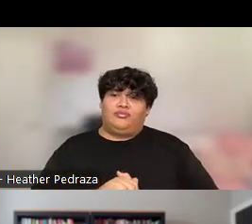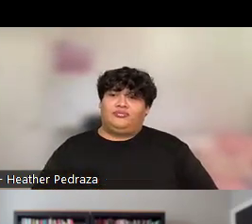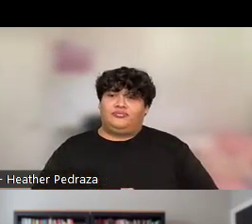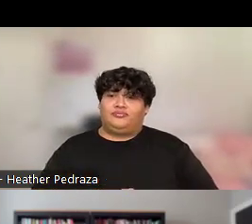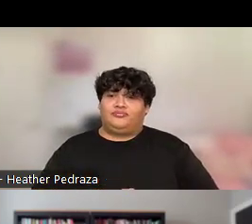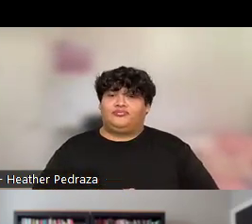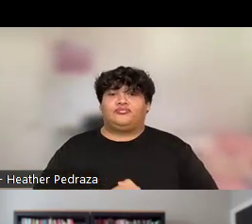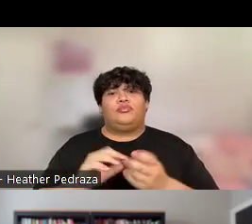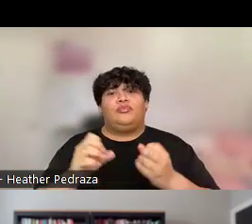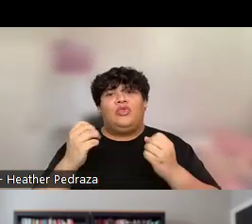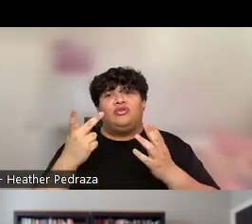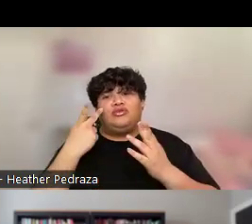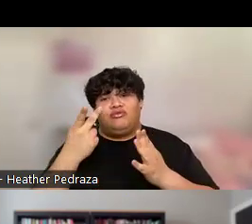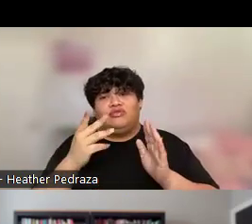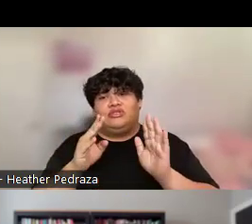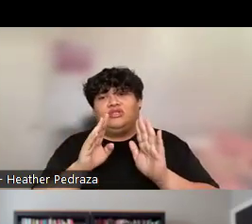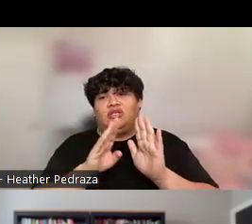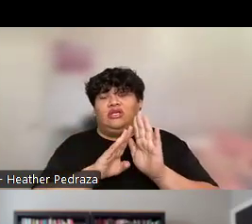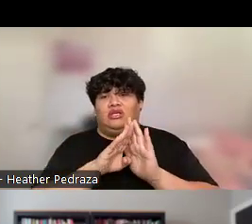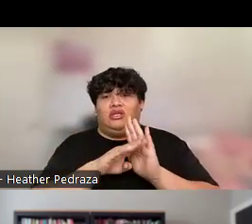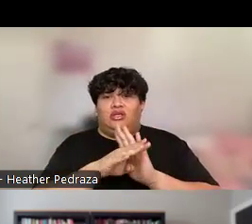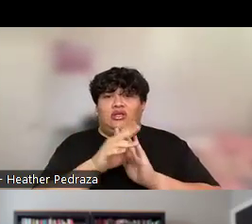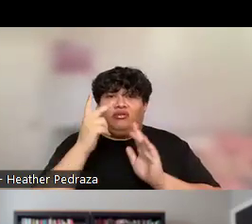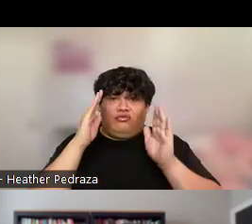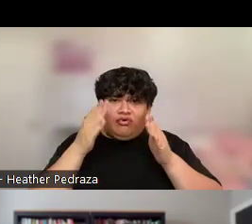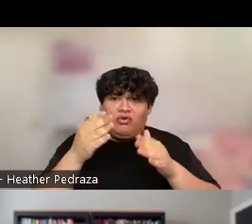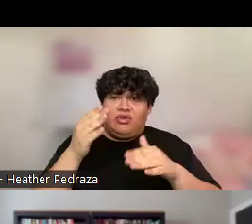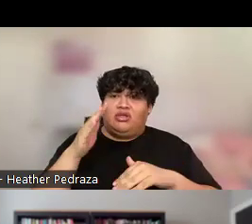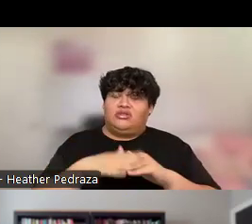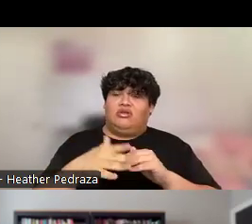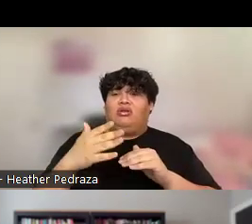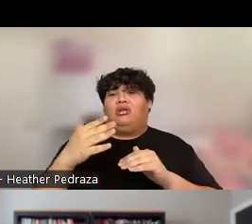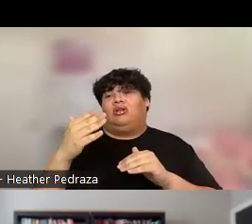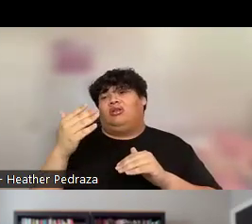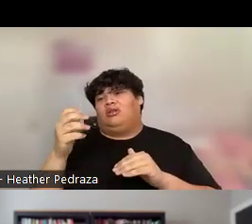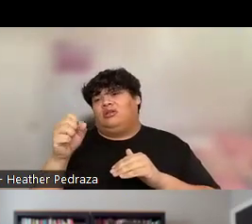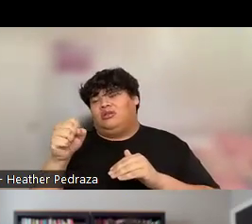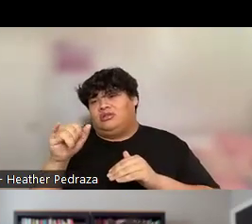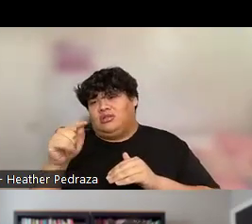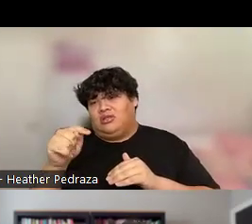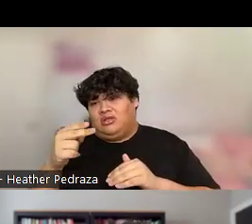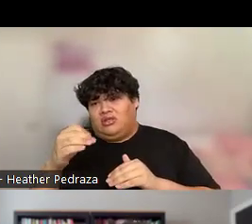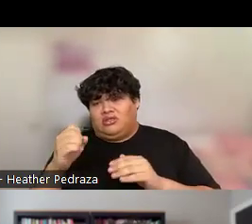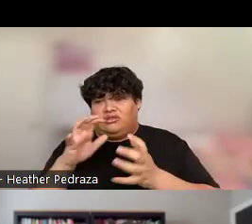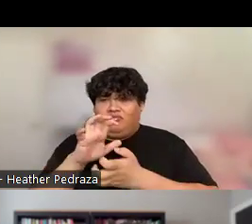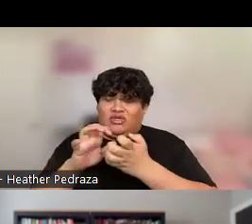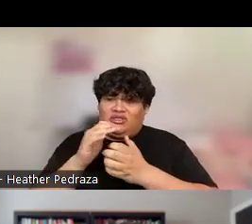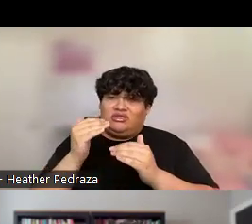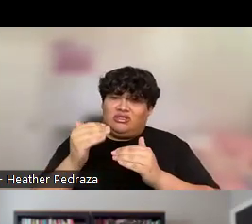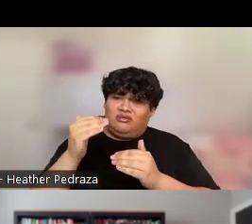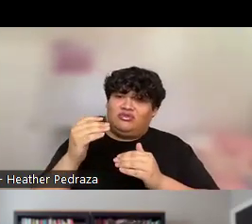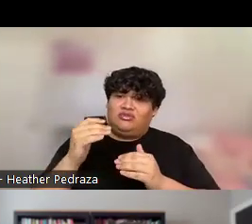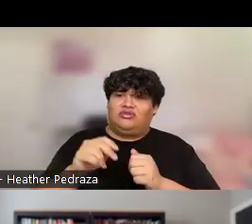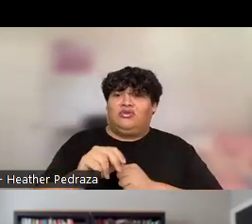So the latter half of our project focuses on analysis and synthesis and kind of next steps. So in